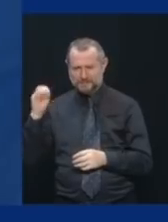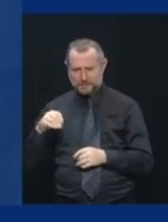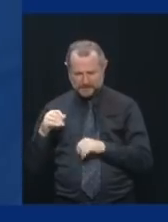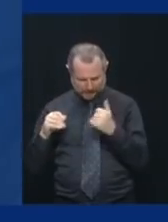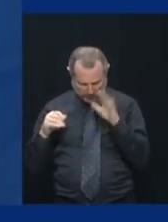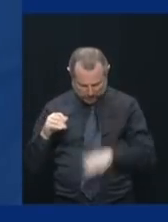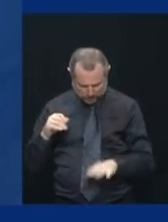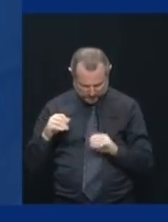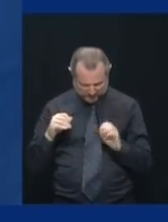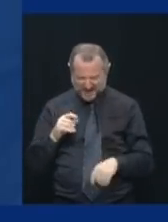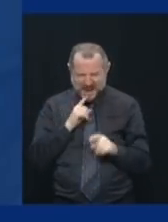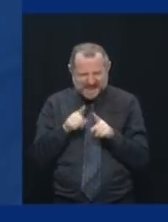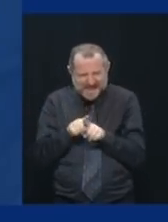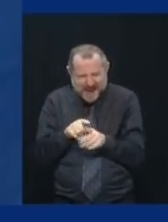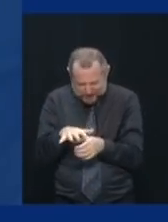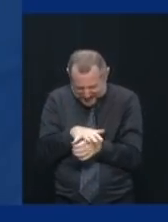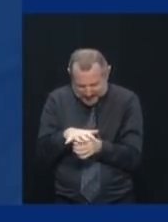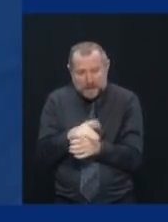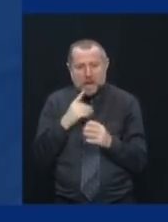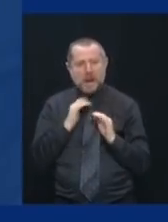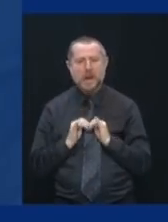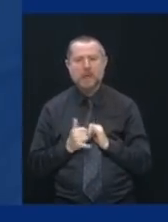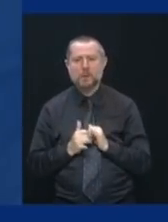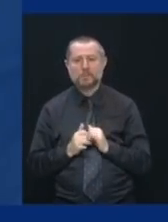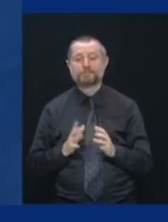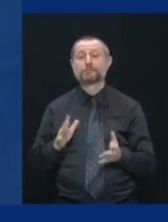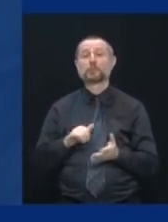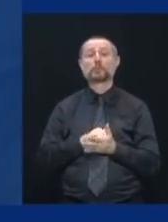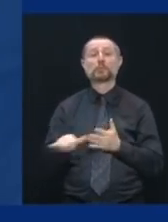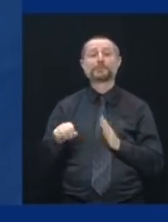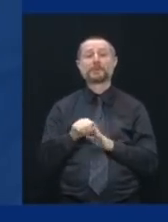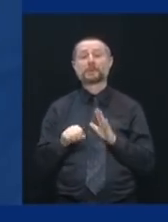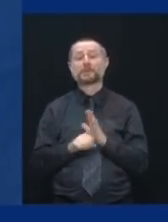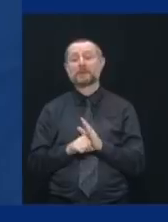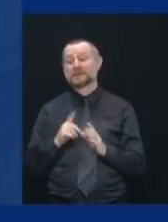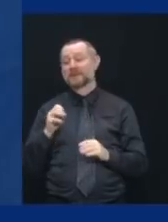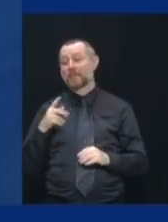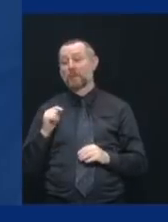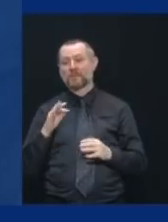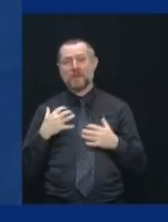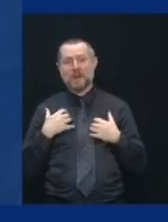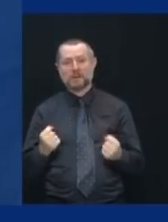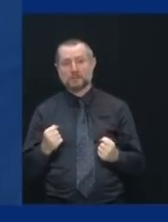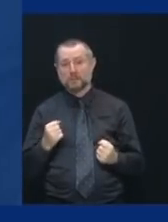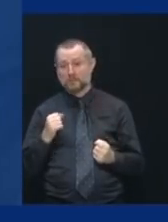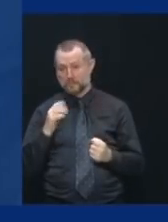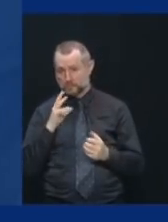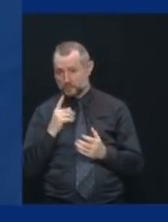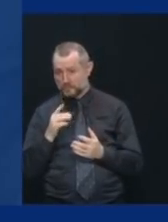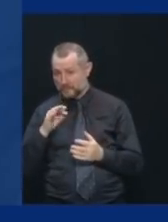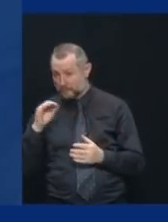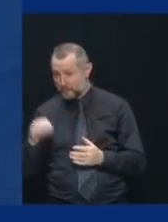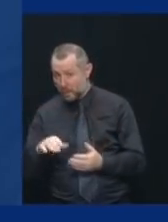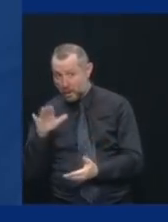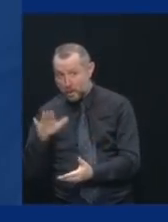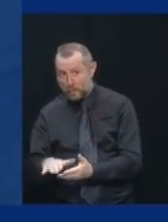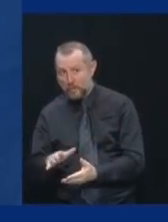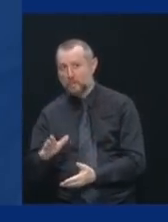is going to review those slow vaccinating hospitals. We want to understand why and